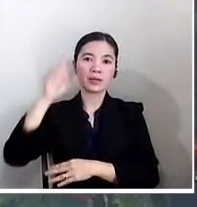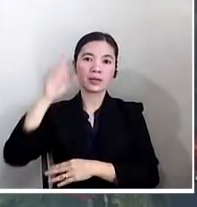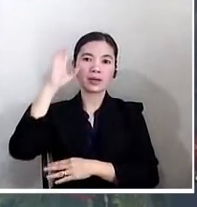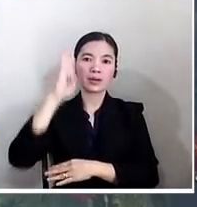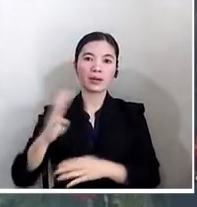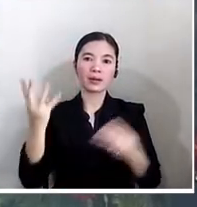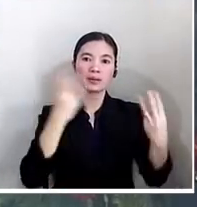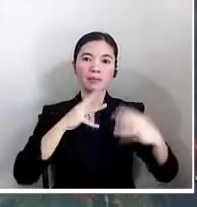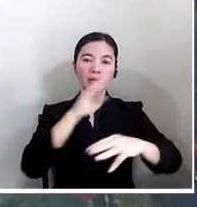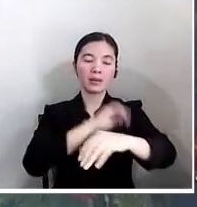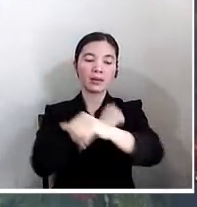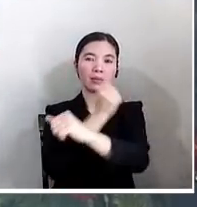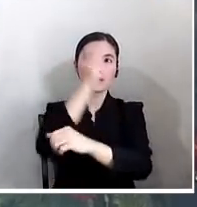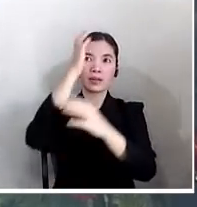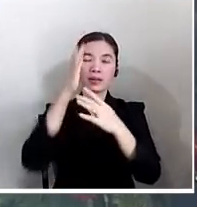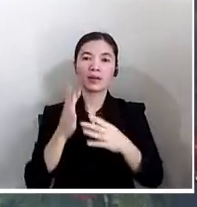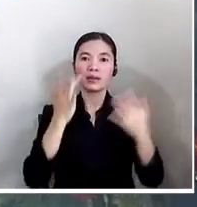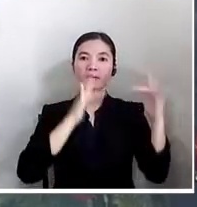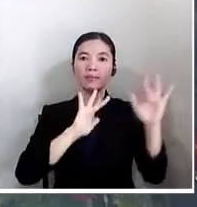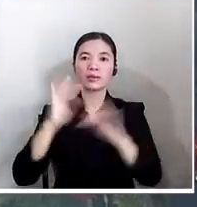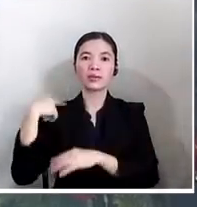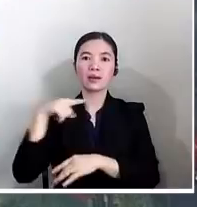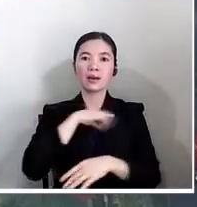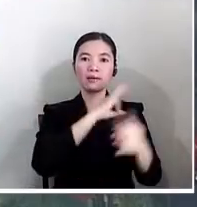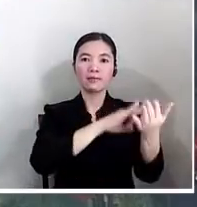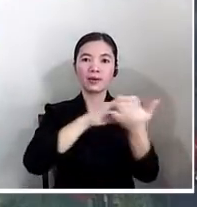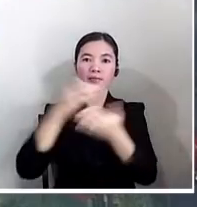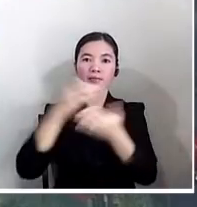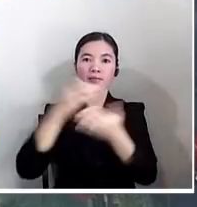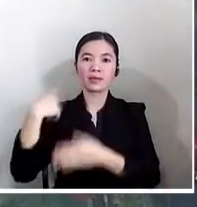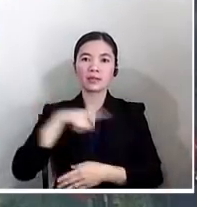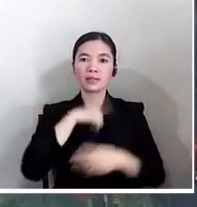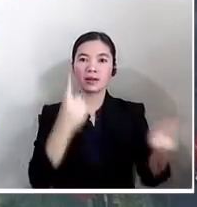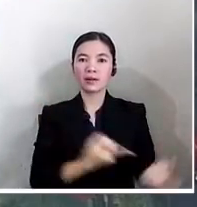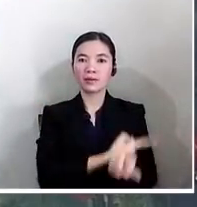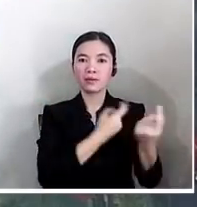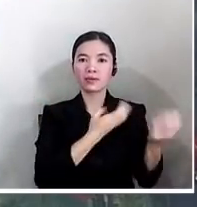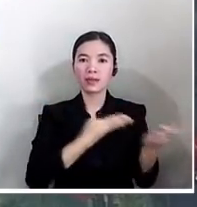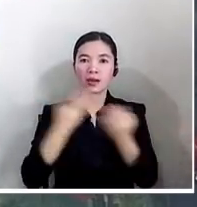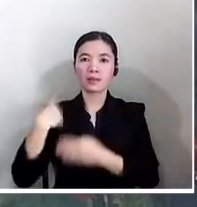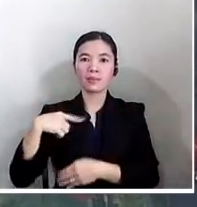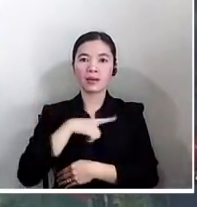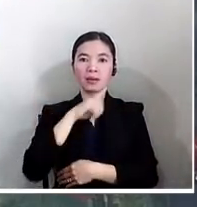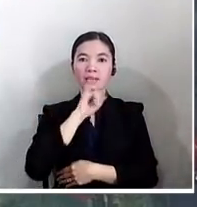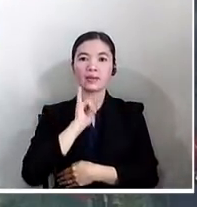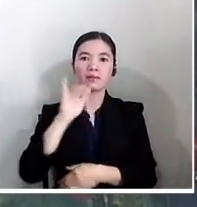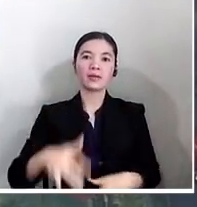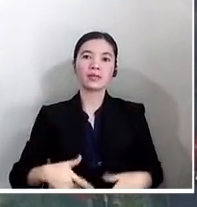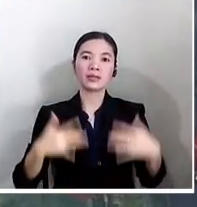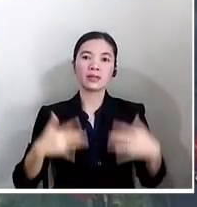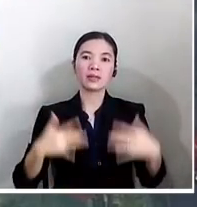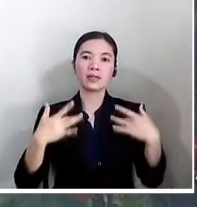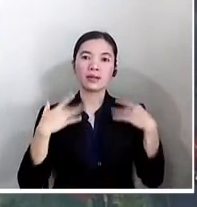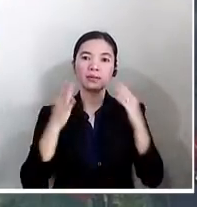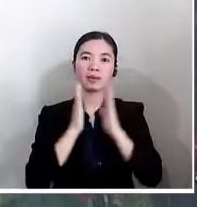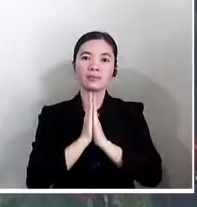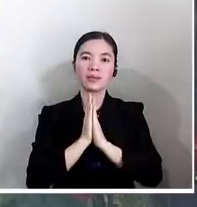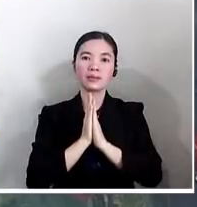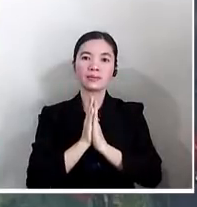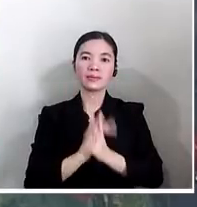have mercy on us, forgive us our sins, and bring us to everlasting life. Amen.